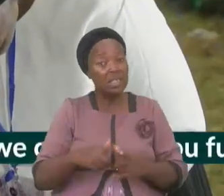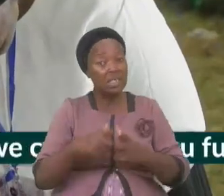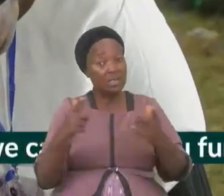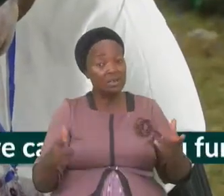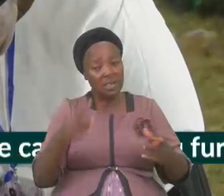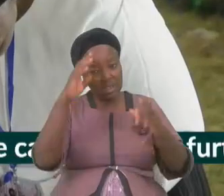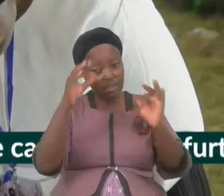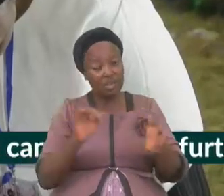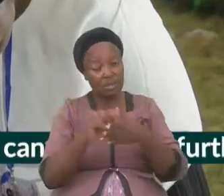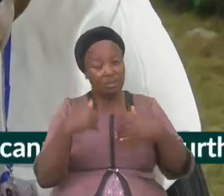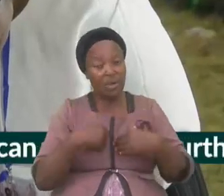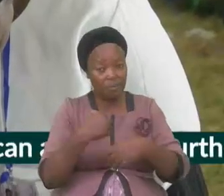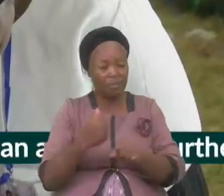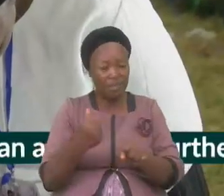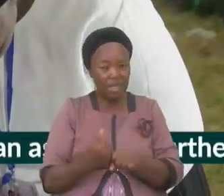that.